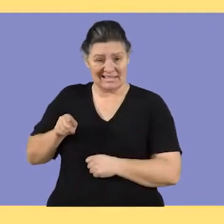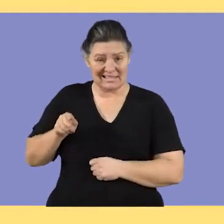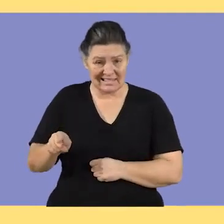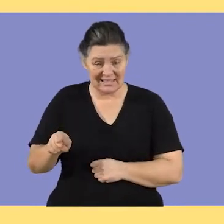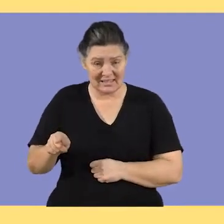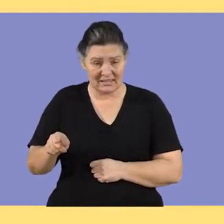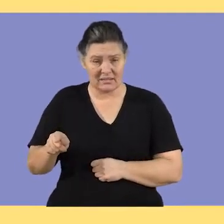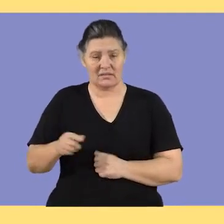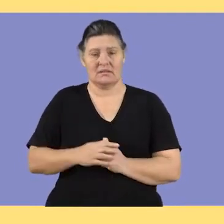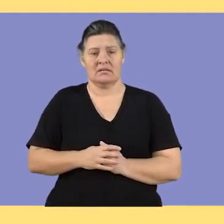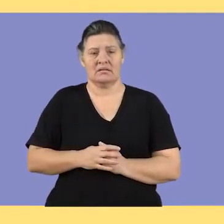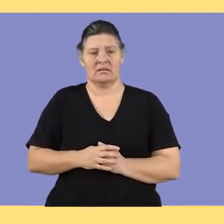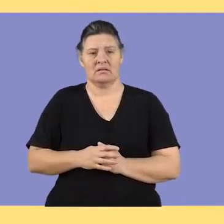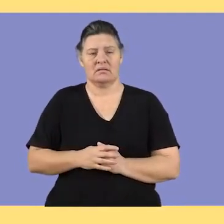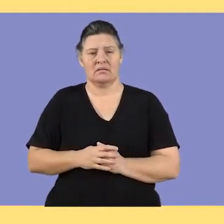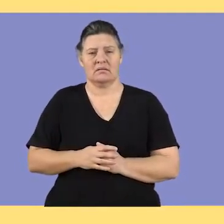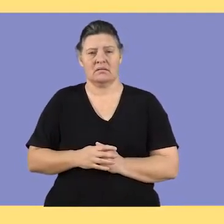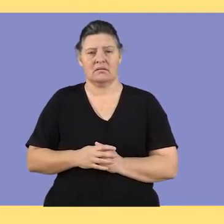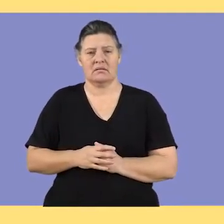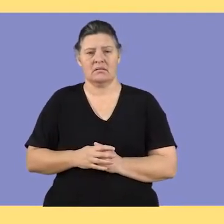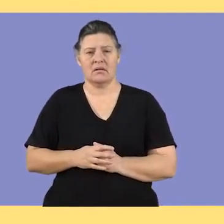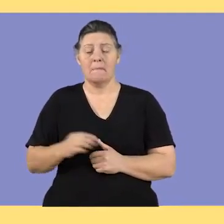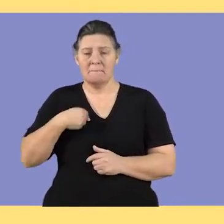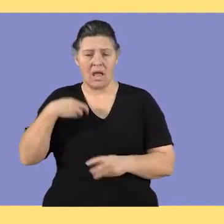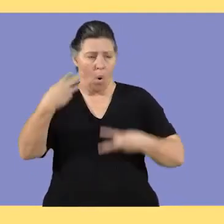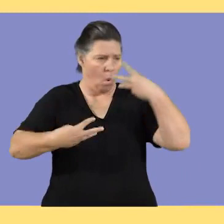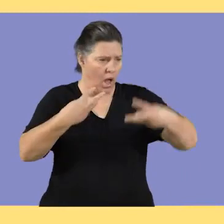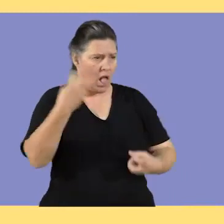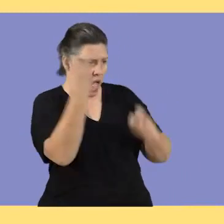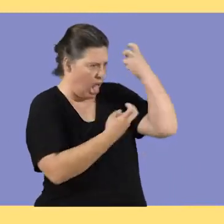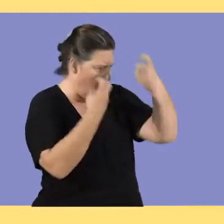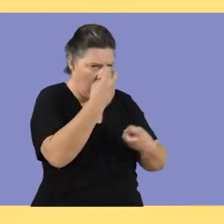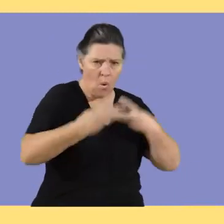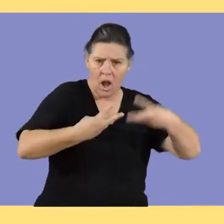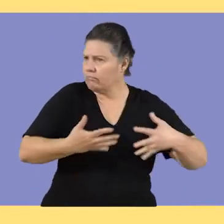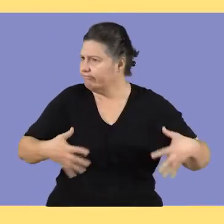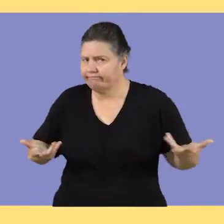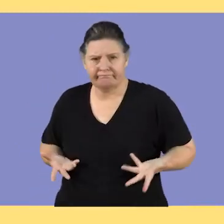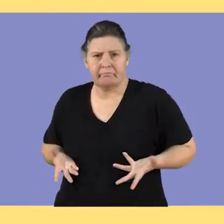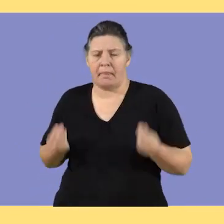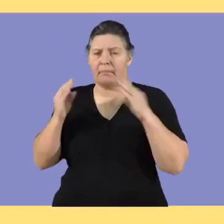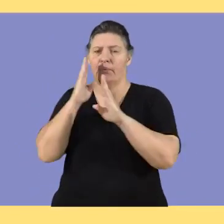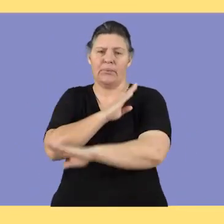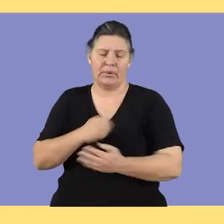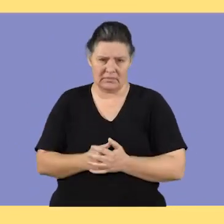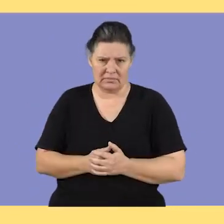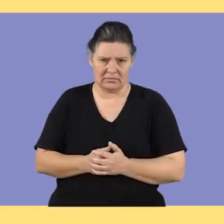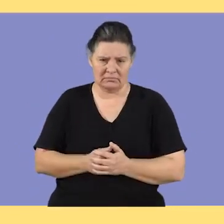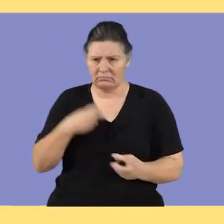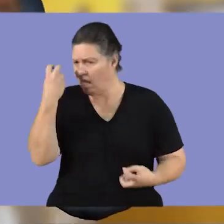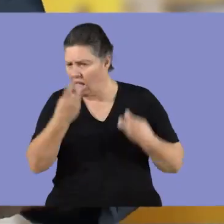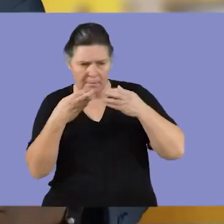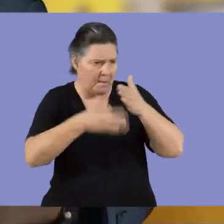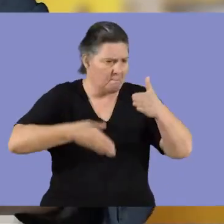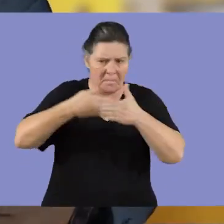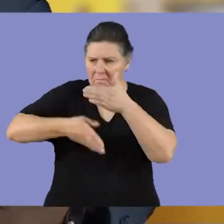mention, or that would come to mind, is the inability to get employment. After you have qualified and you look